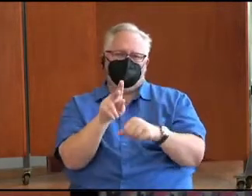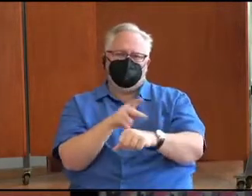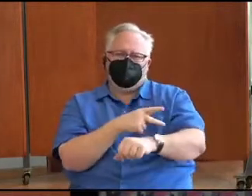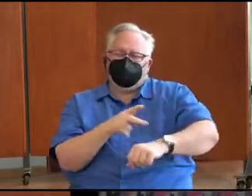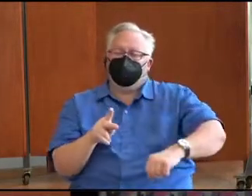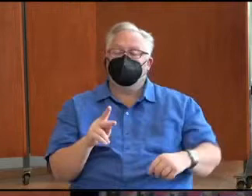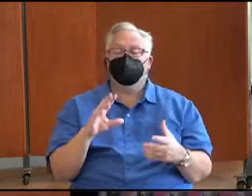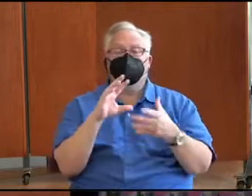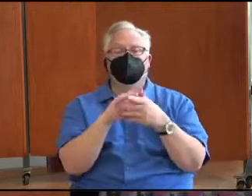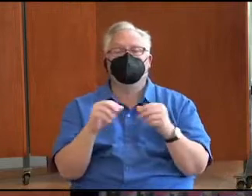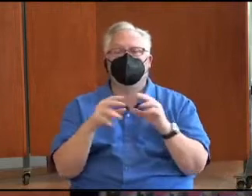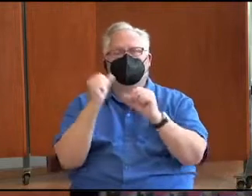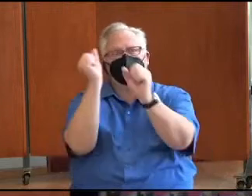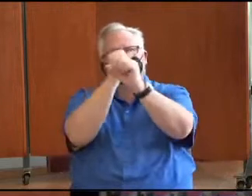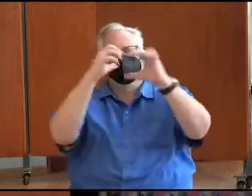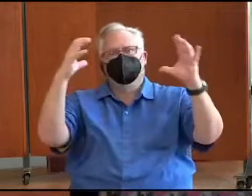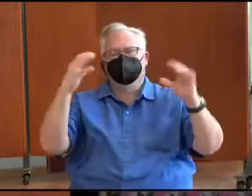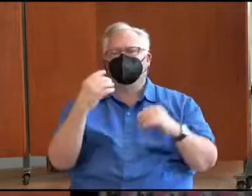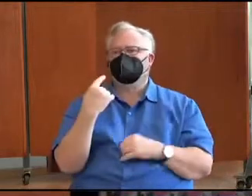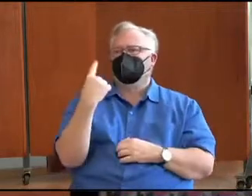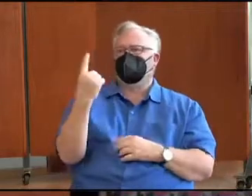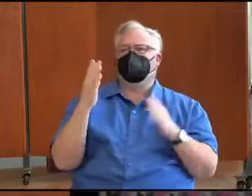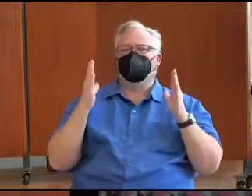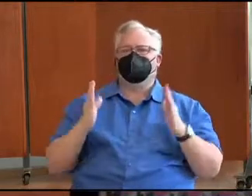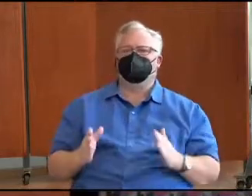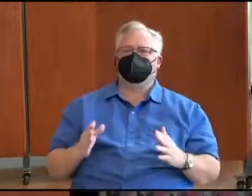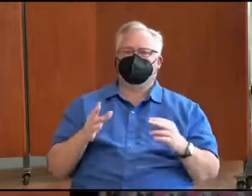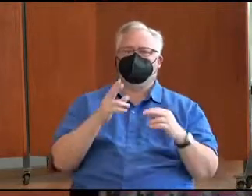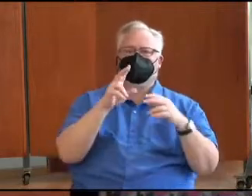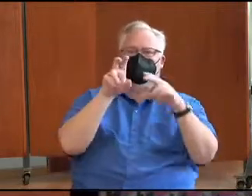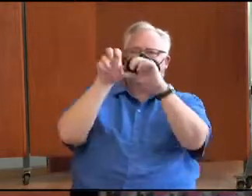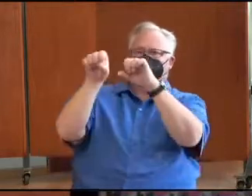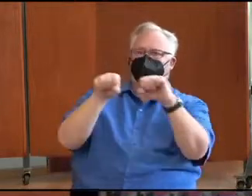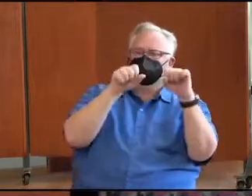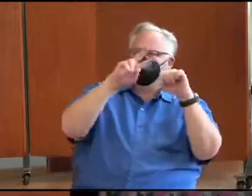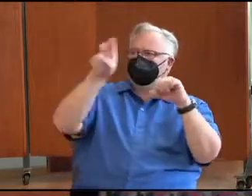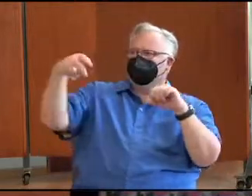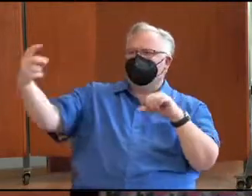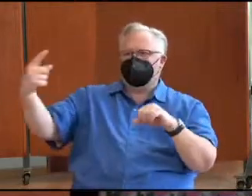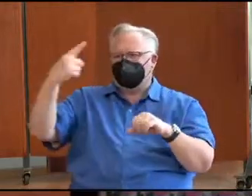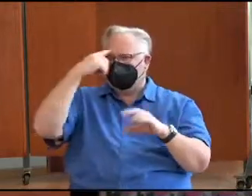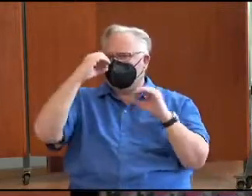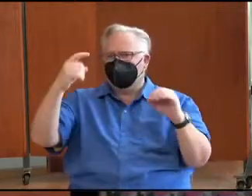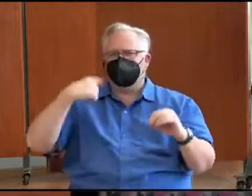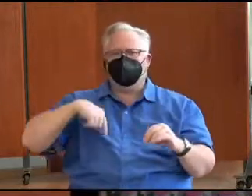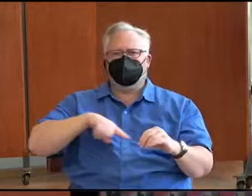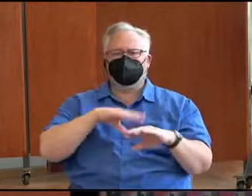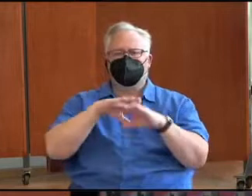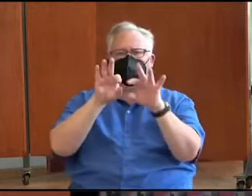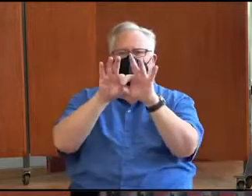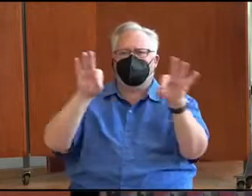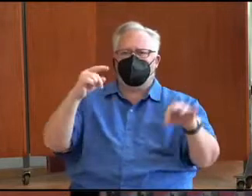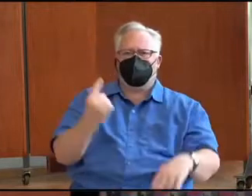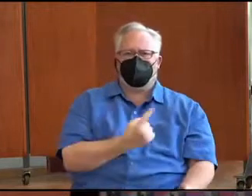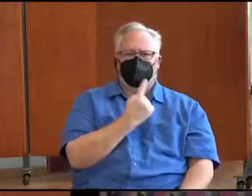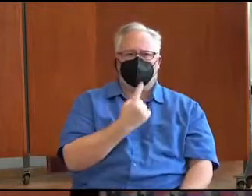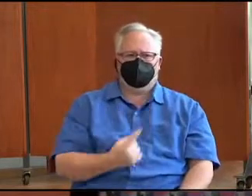While this story imagines a solo trapeze artist, I don't believe that any of us are swinging on these bars